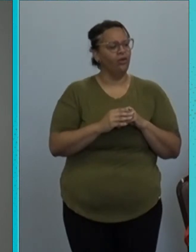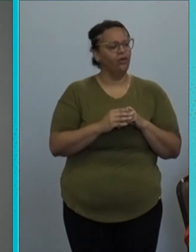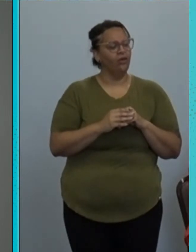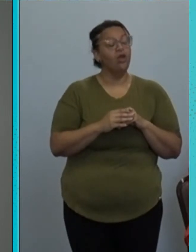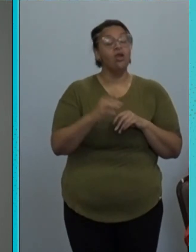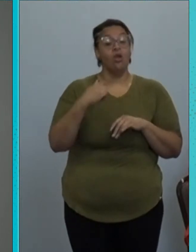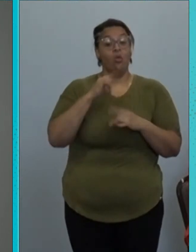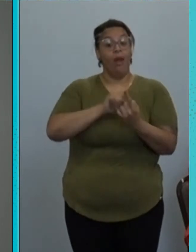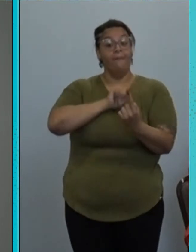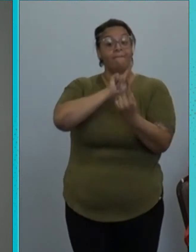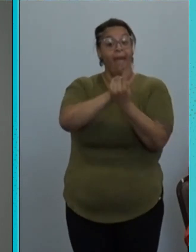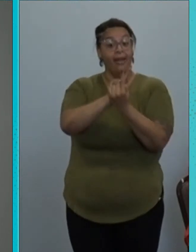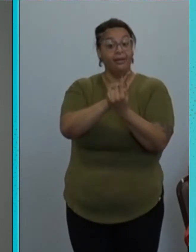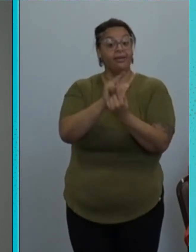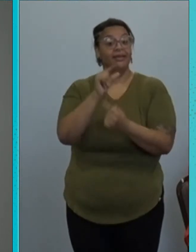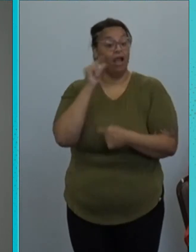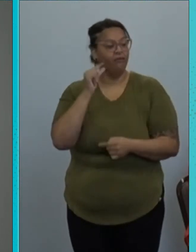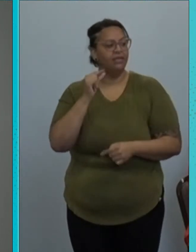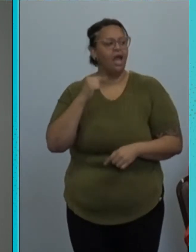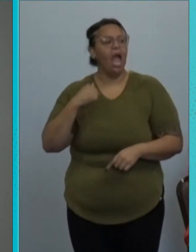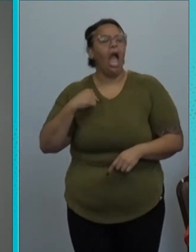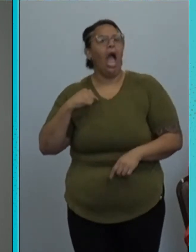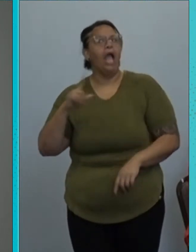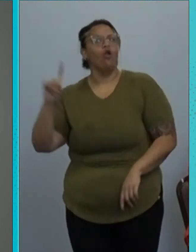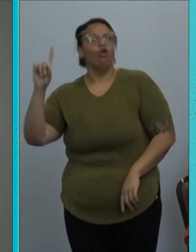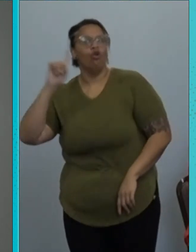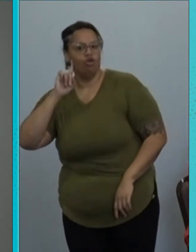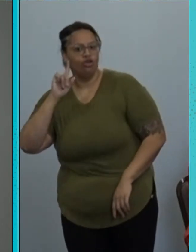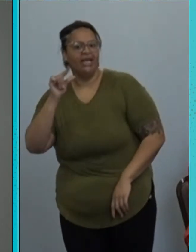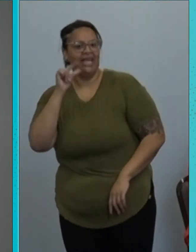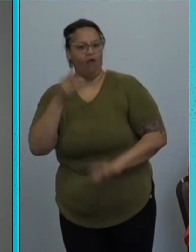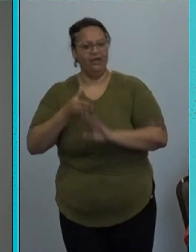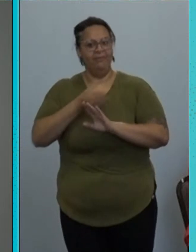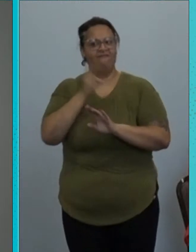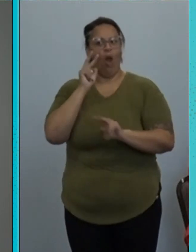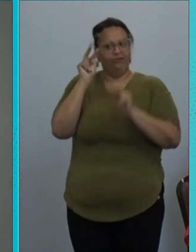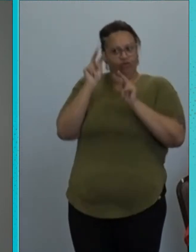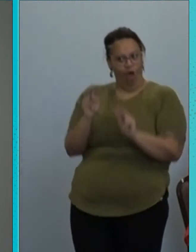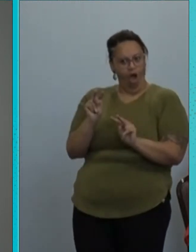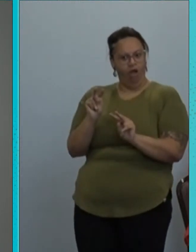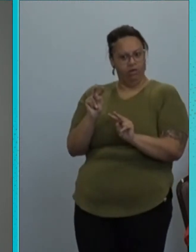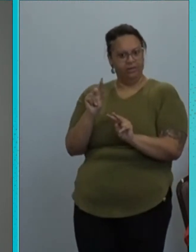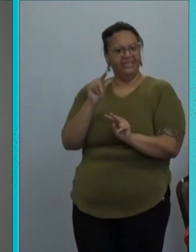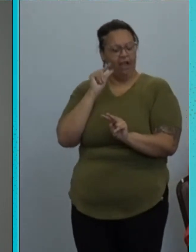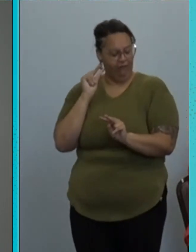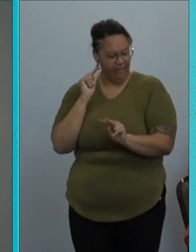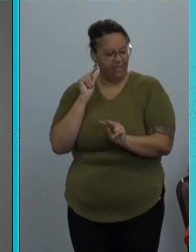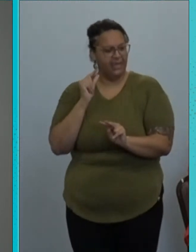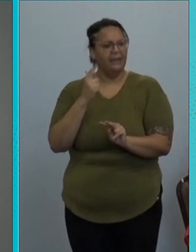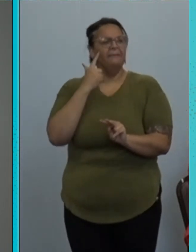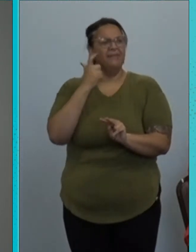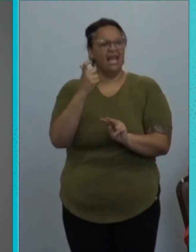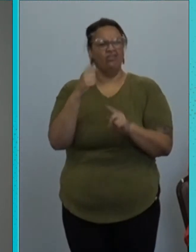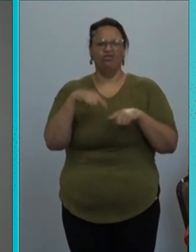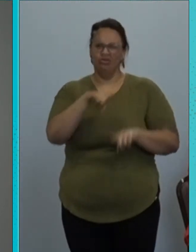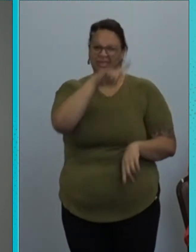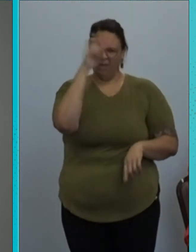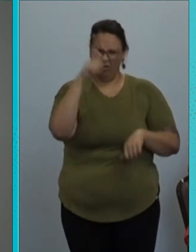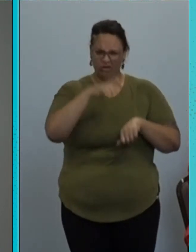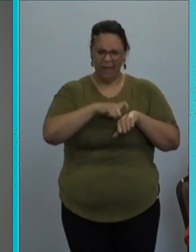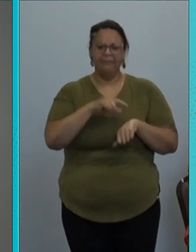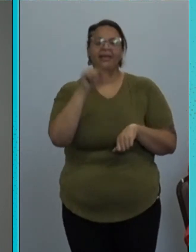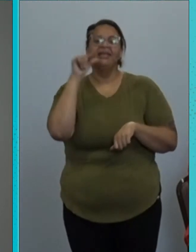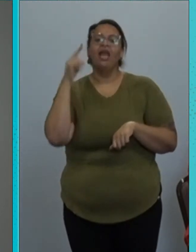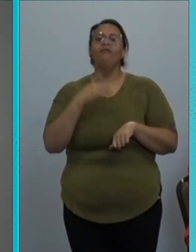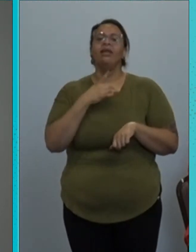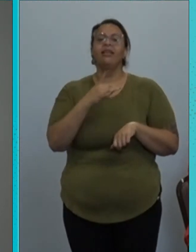I heard Galvin before I saw Galvin, because in the summertime, Galvin